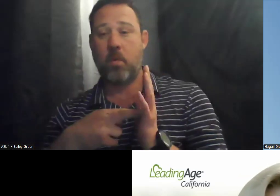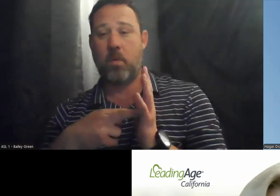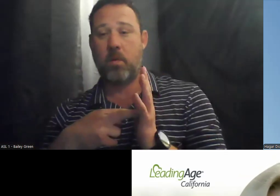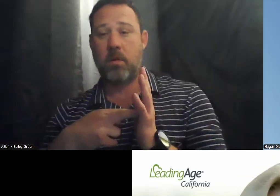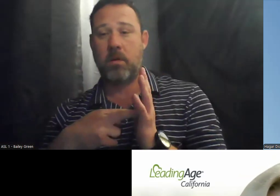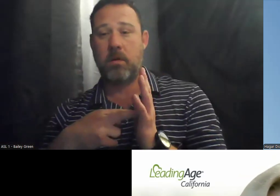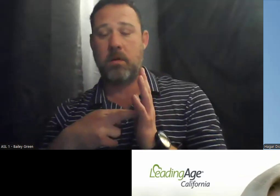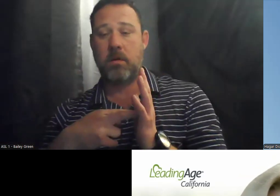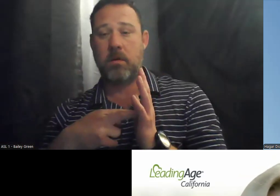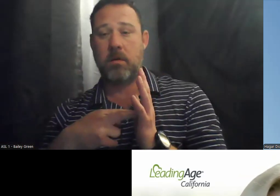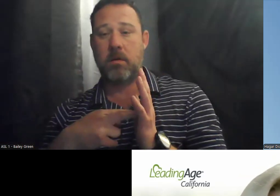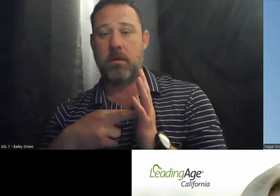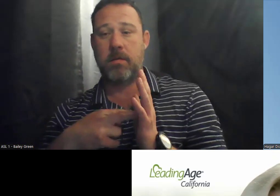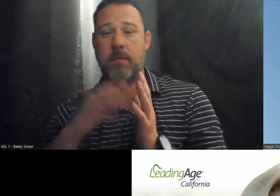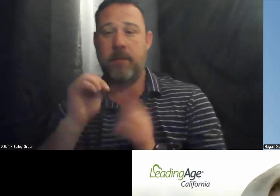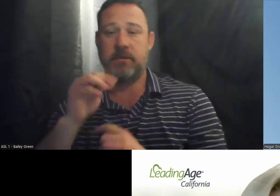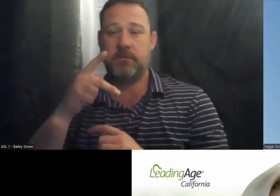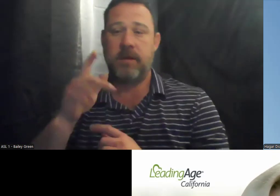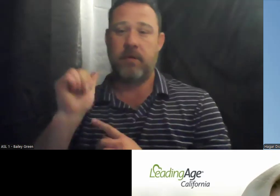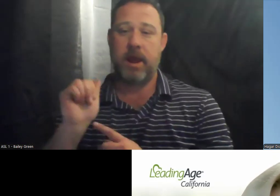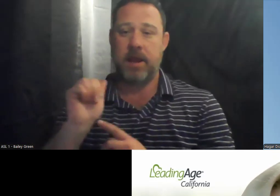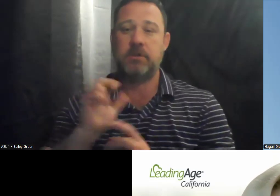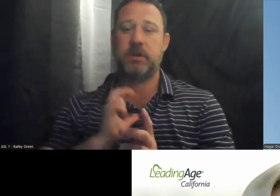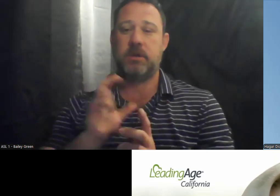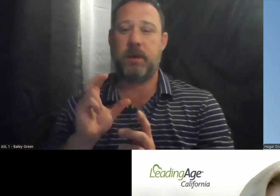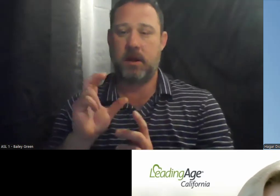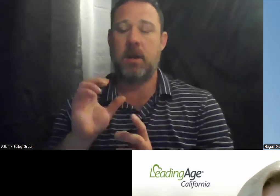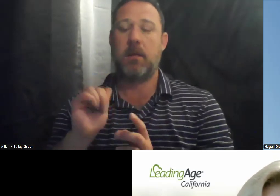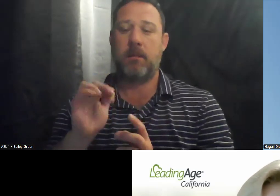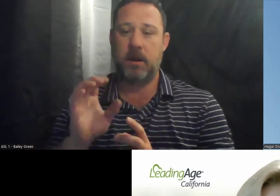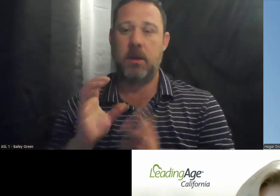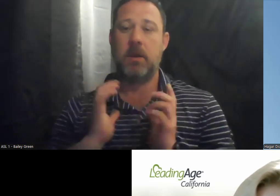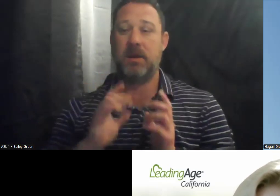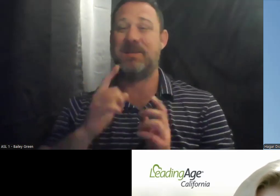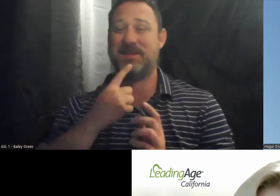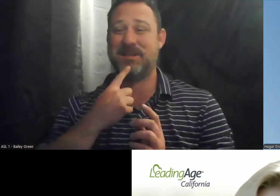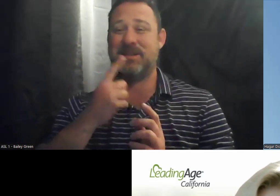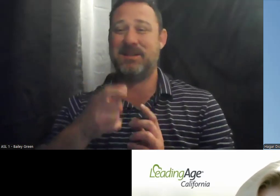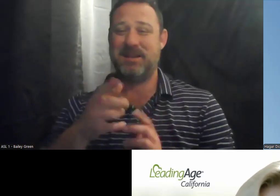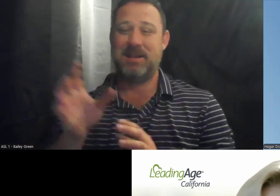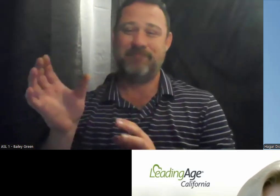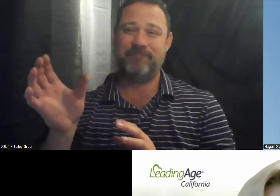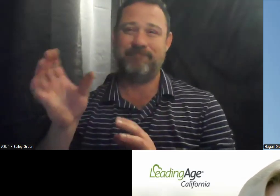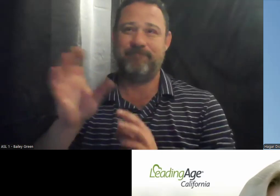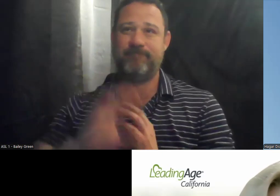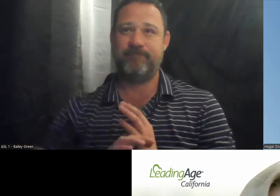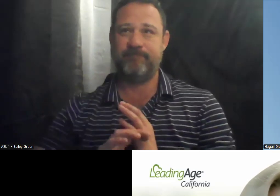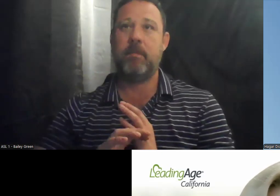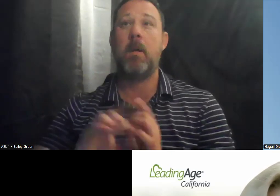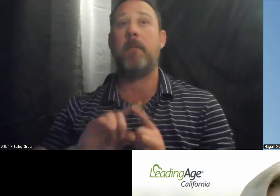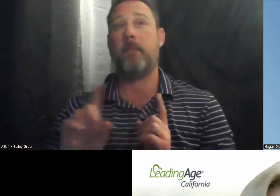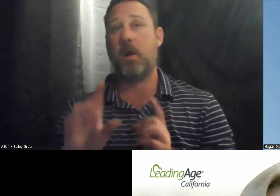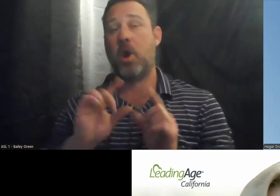role, the Master Plan for Aging Stakeholder Advisory Committee, although it did sunset technically, a group